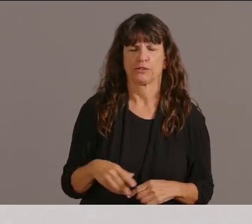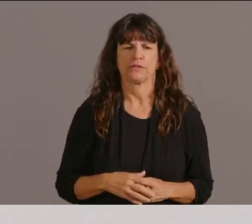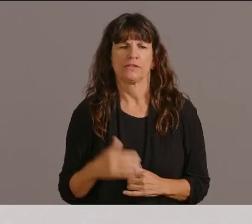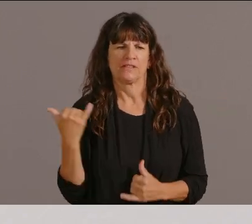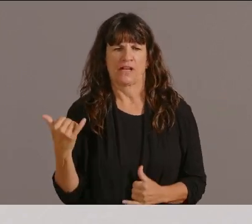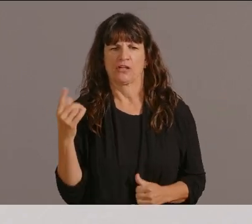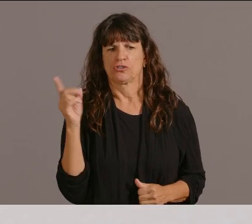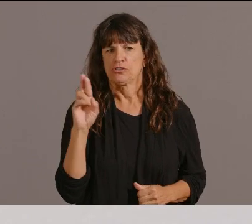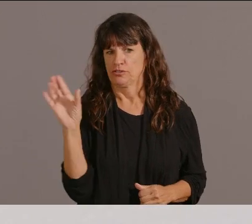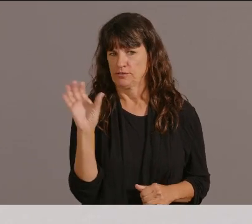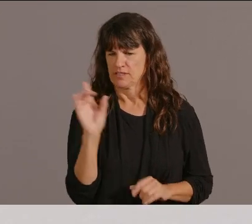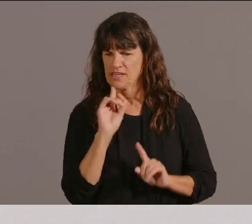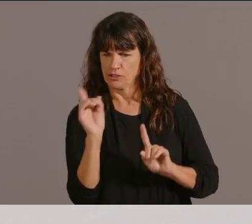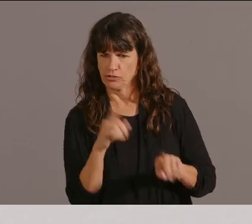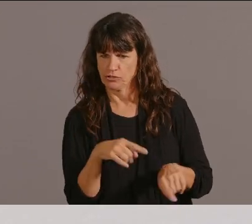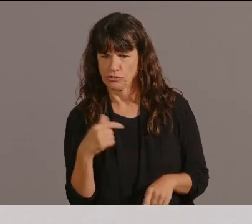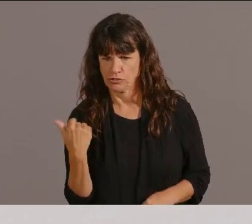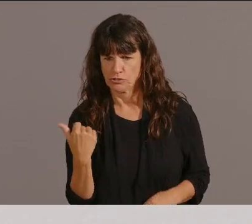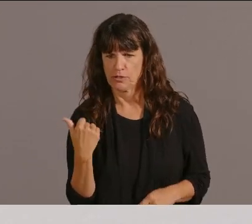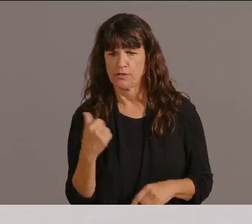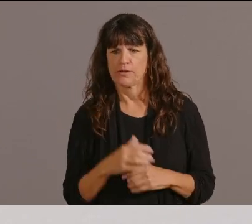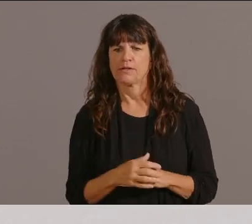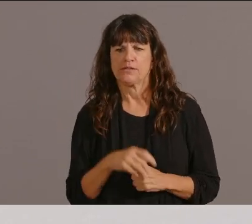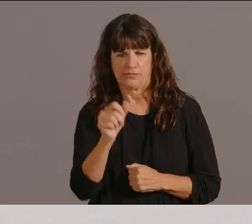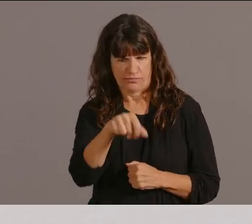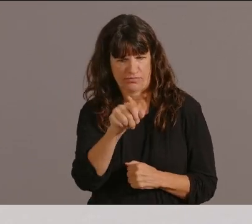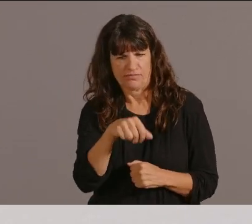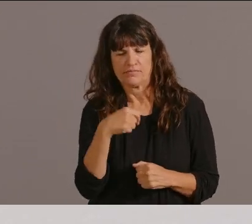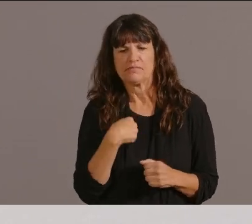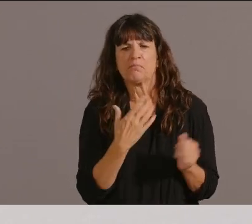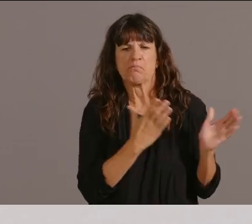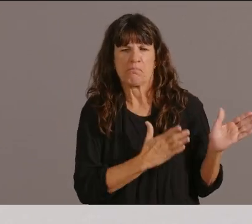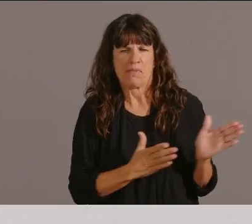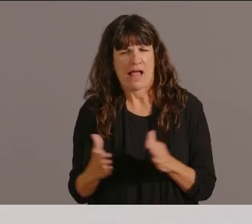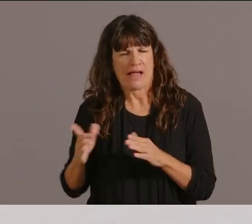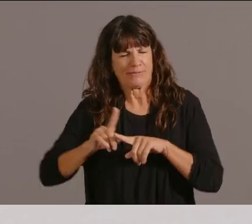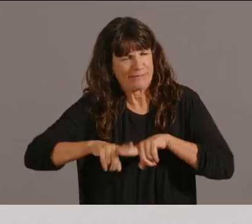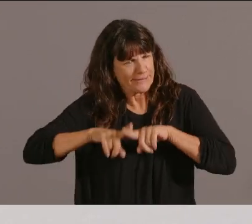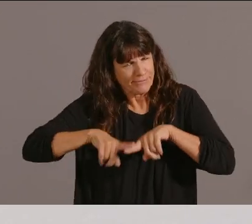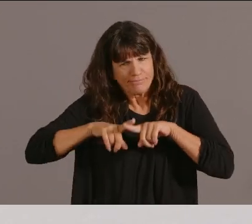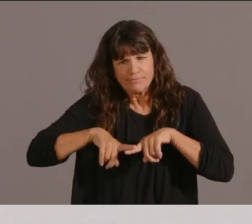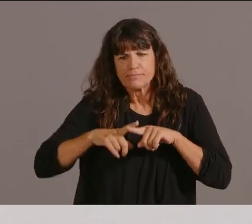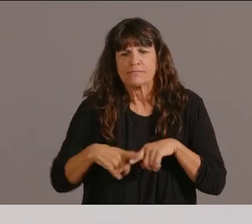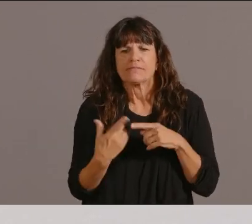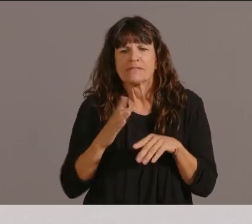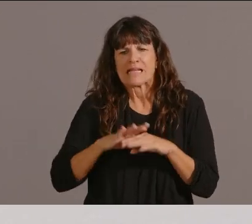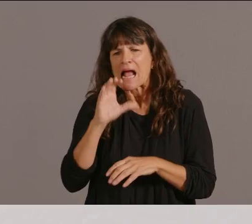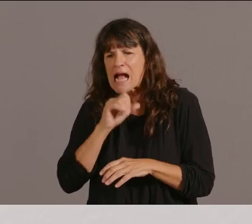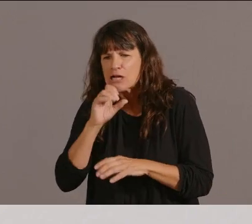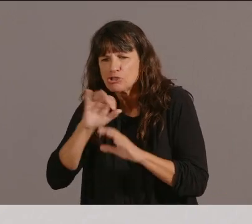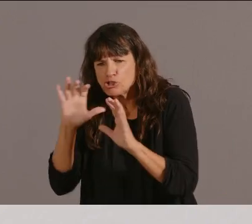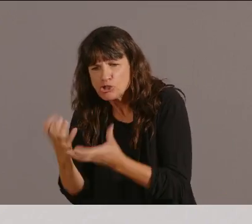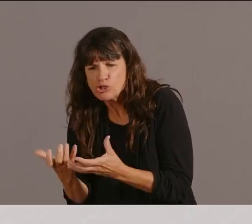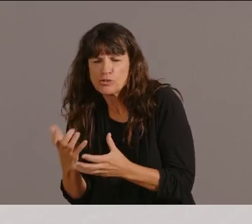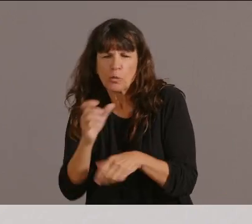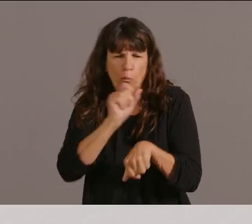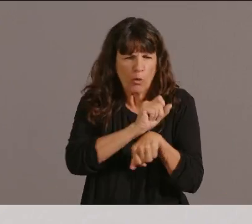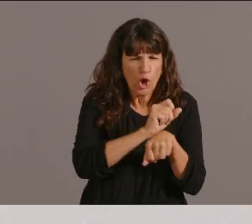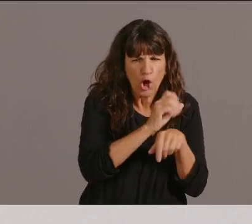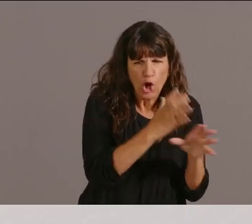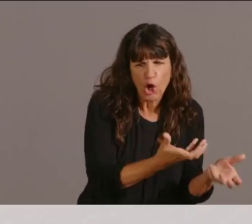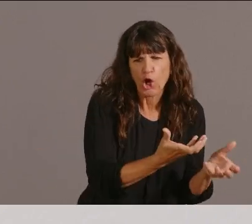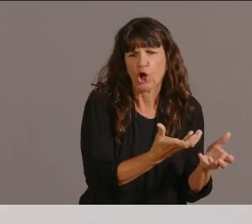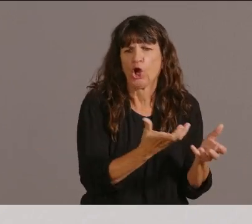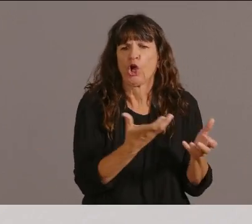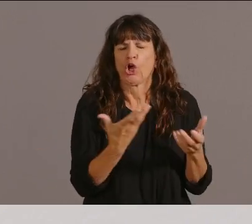and looking at, using our current number of doses that we're receiving as a baseline,